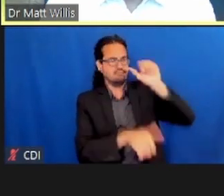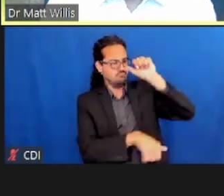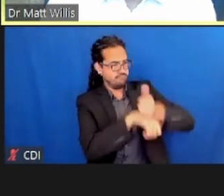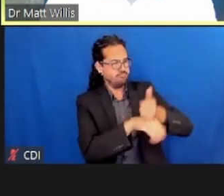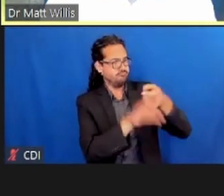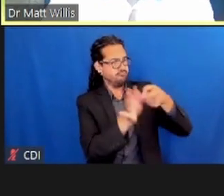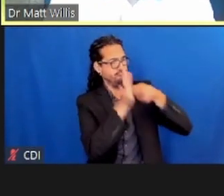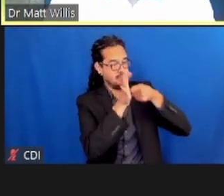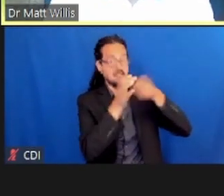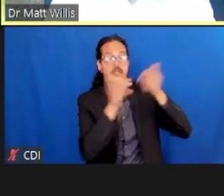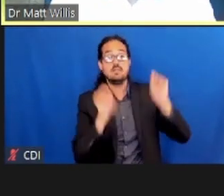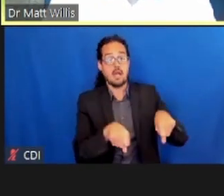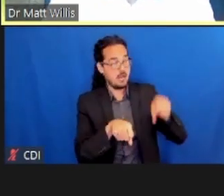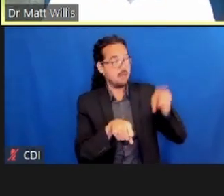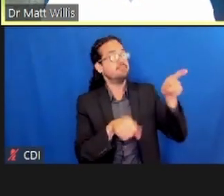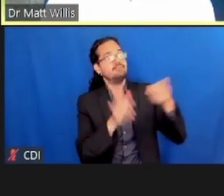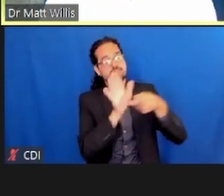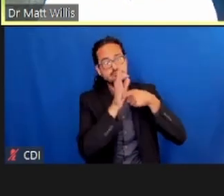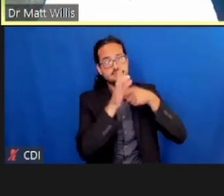please.